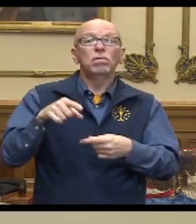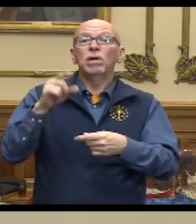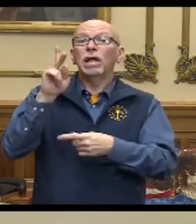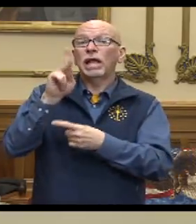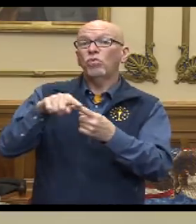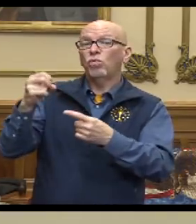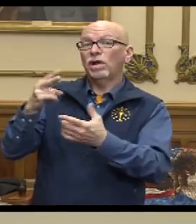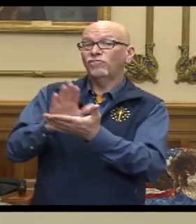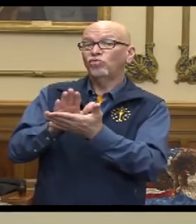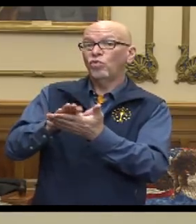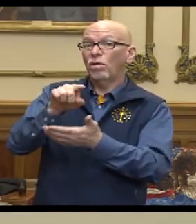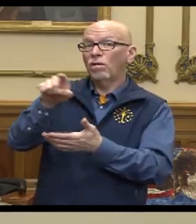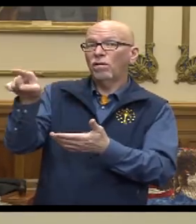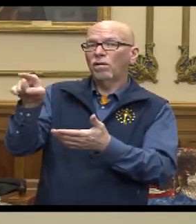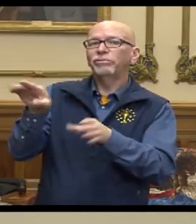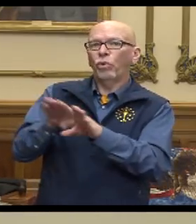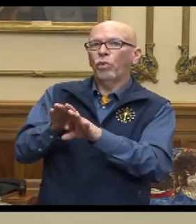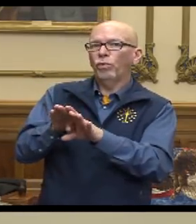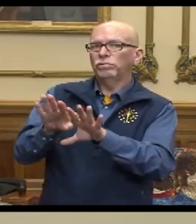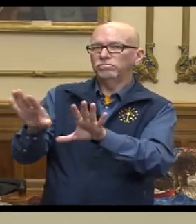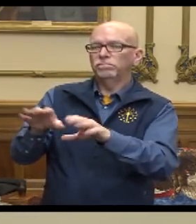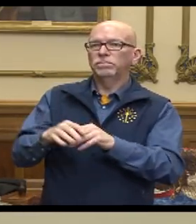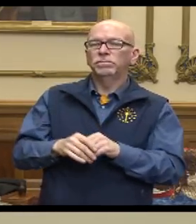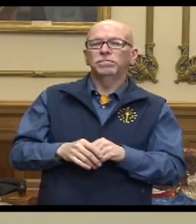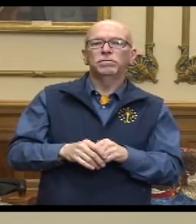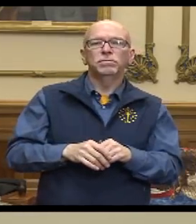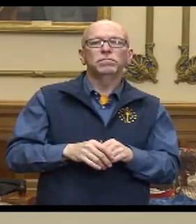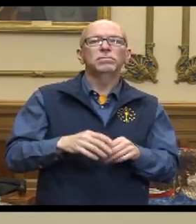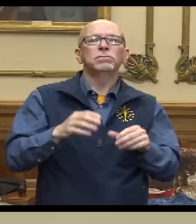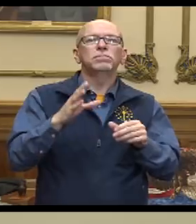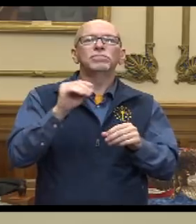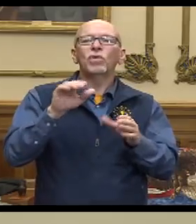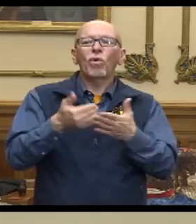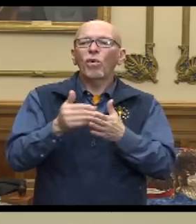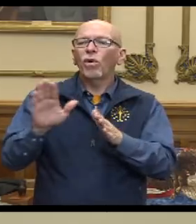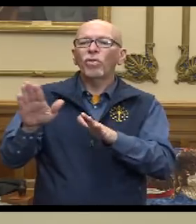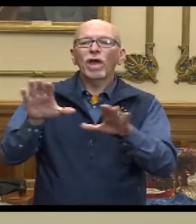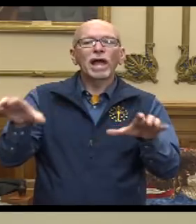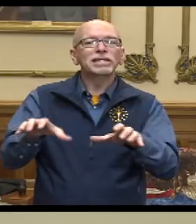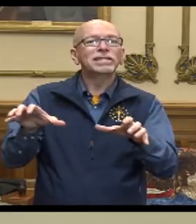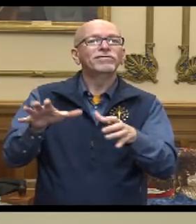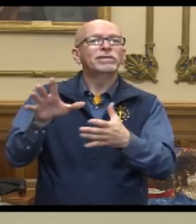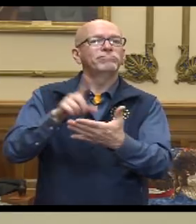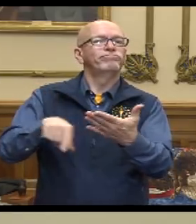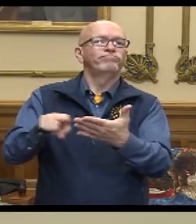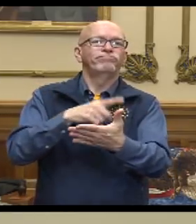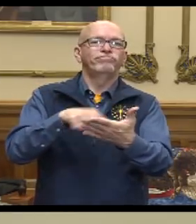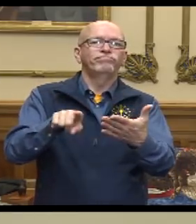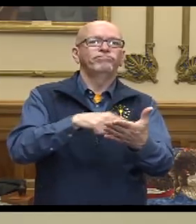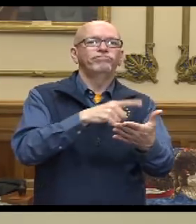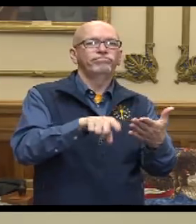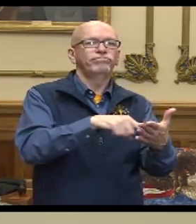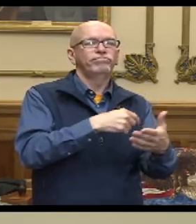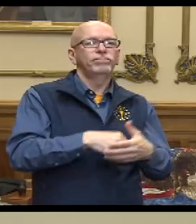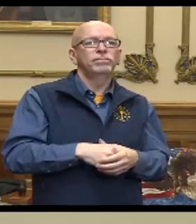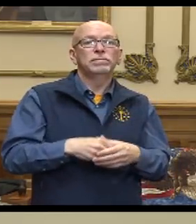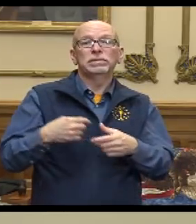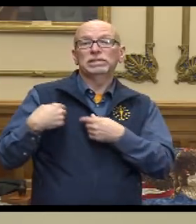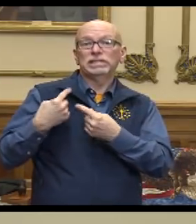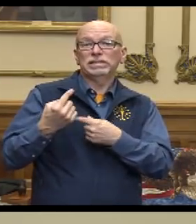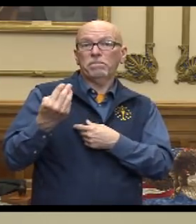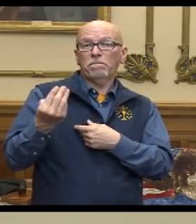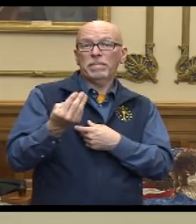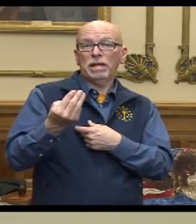school buildings remain closed and all their activities canceled. Since